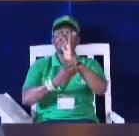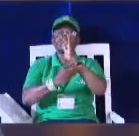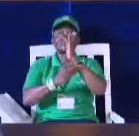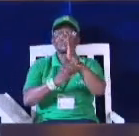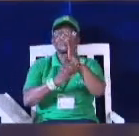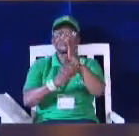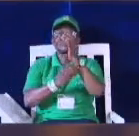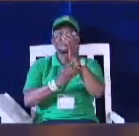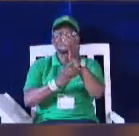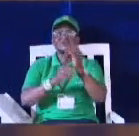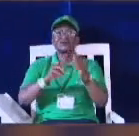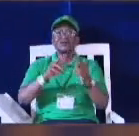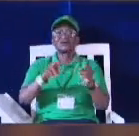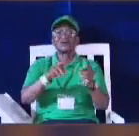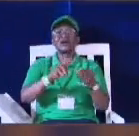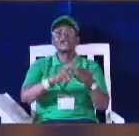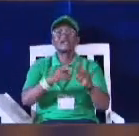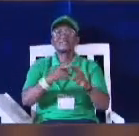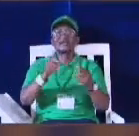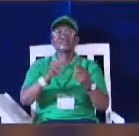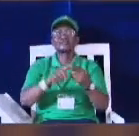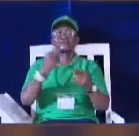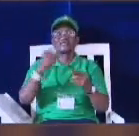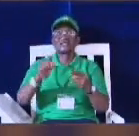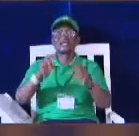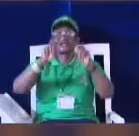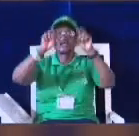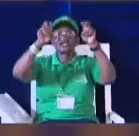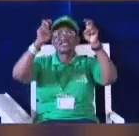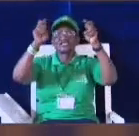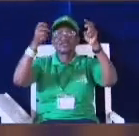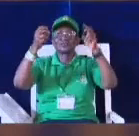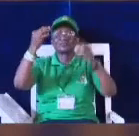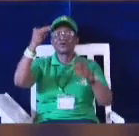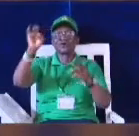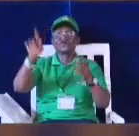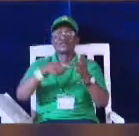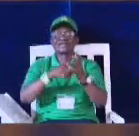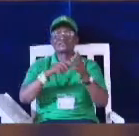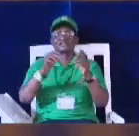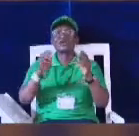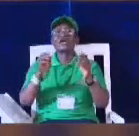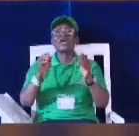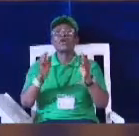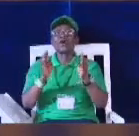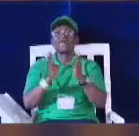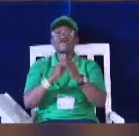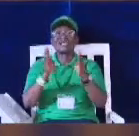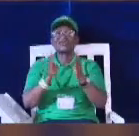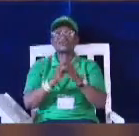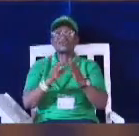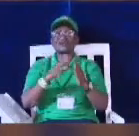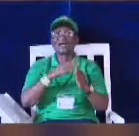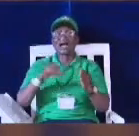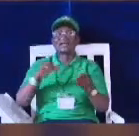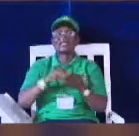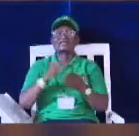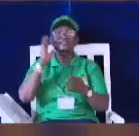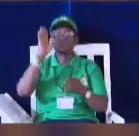related to the theme of this convention. And it will be presented